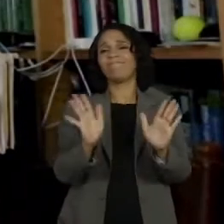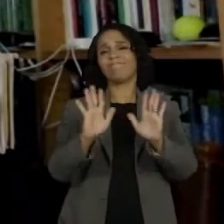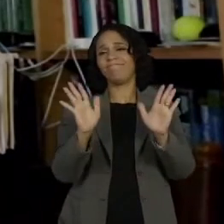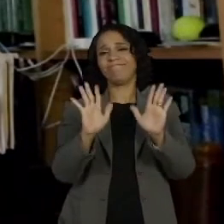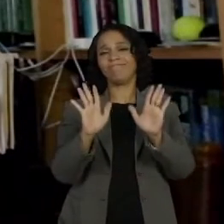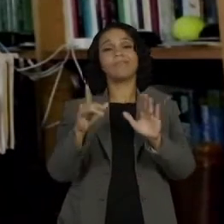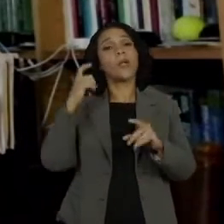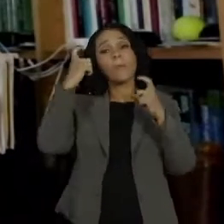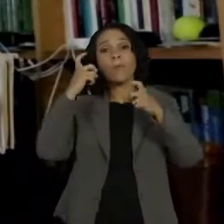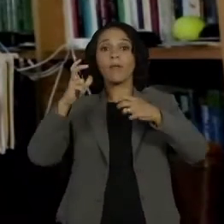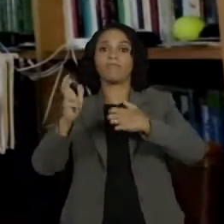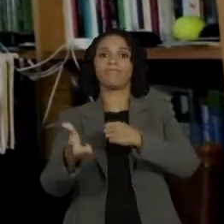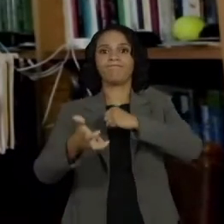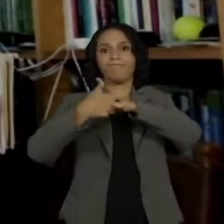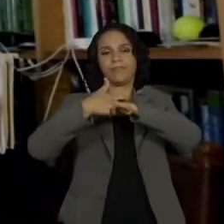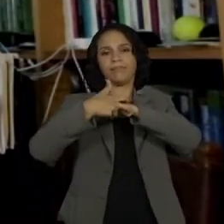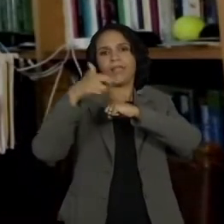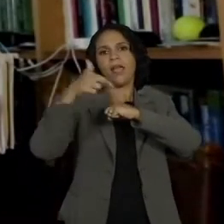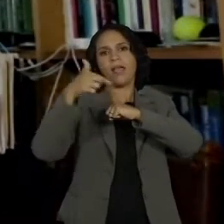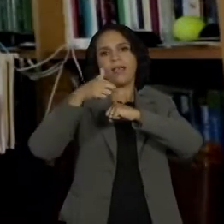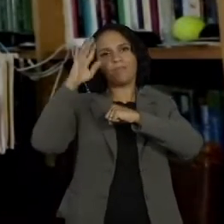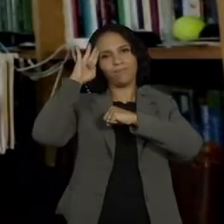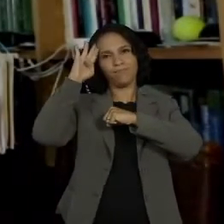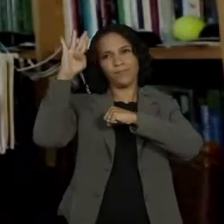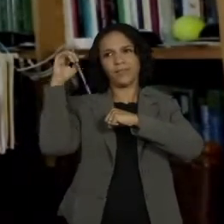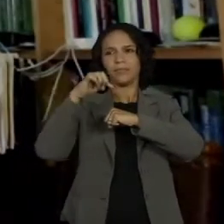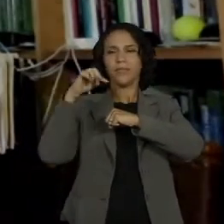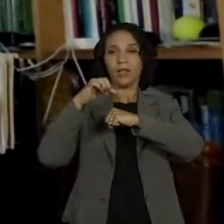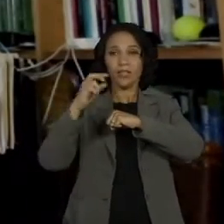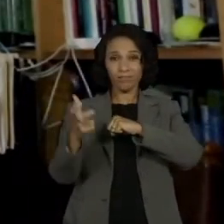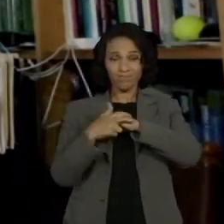But the result is that it can end up killing a lot of people